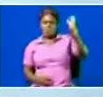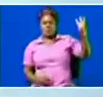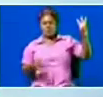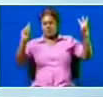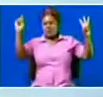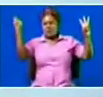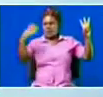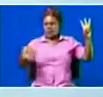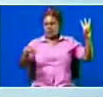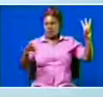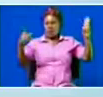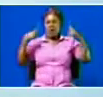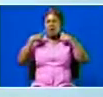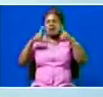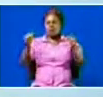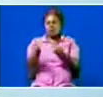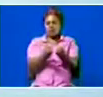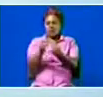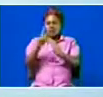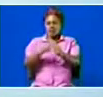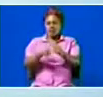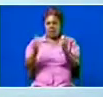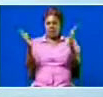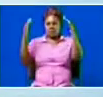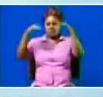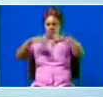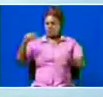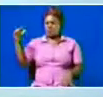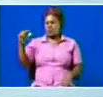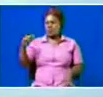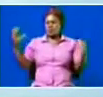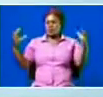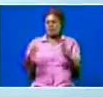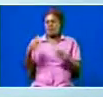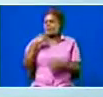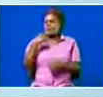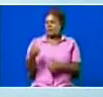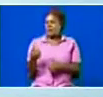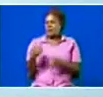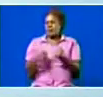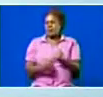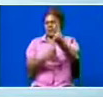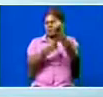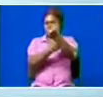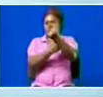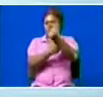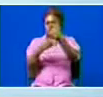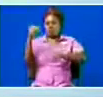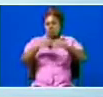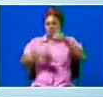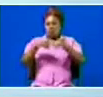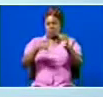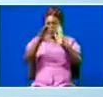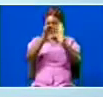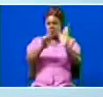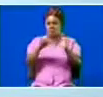region. This was announced Saturday during their retreat in Gilgil. The party also says it will only support the push for referendum if there is